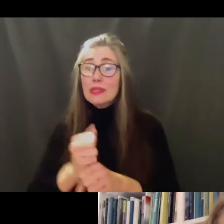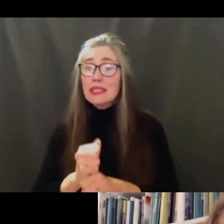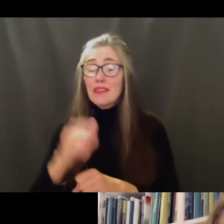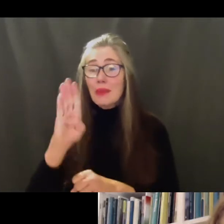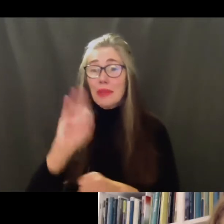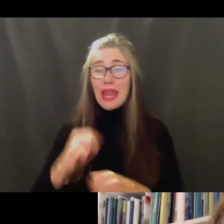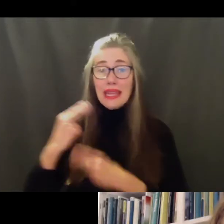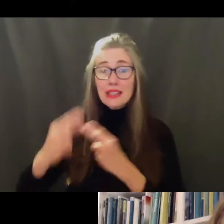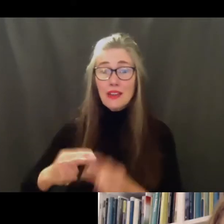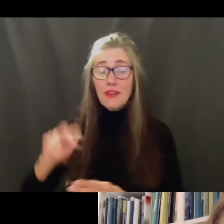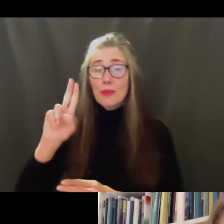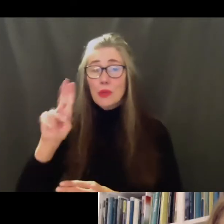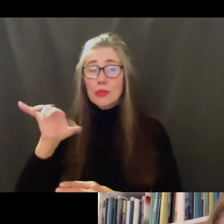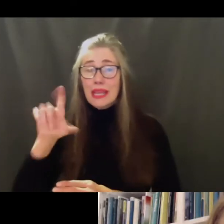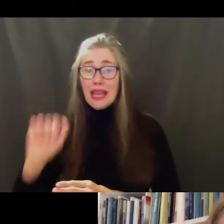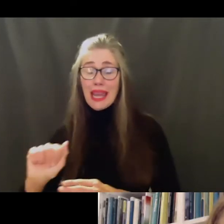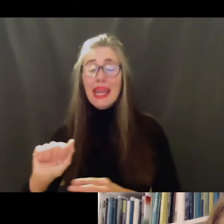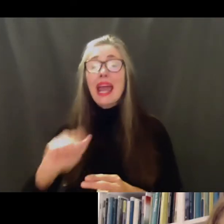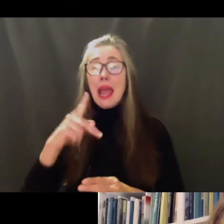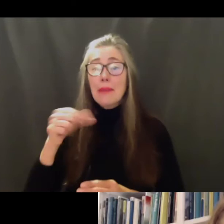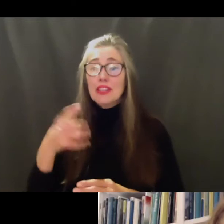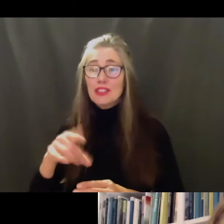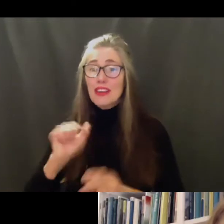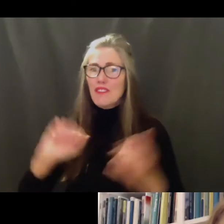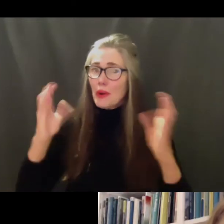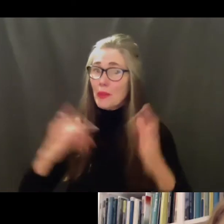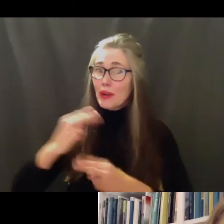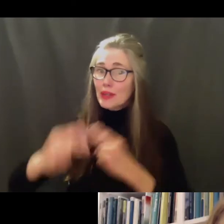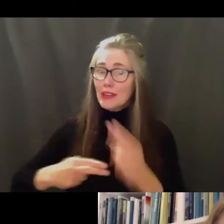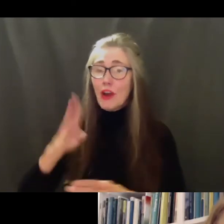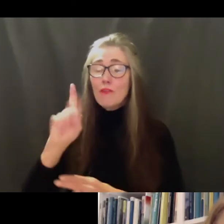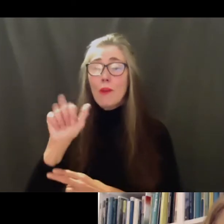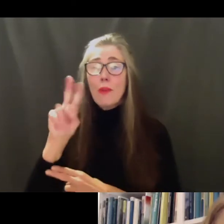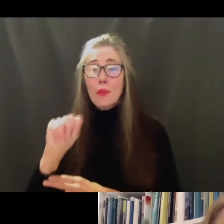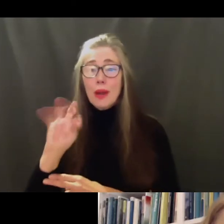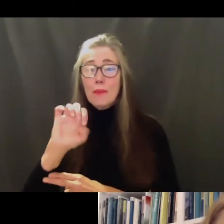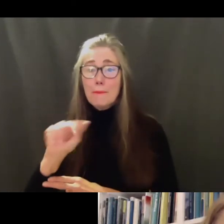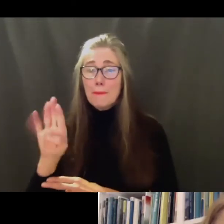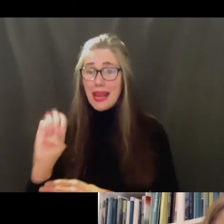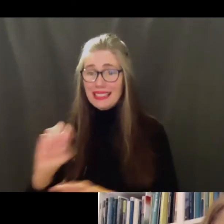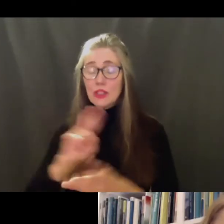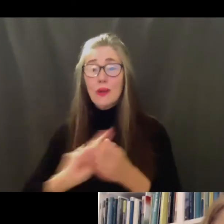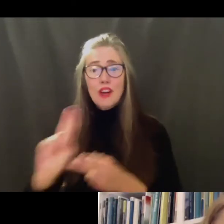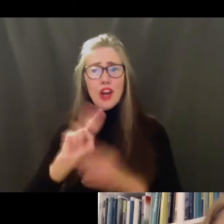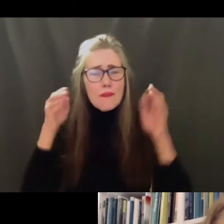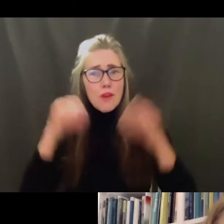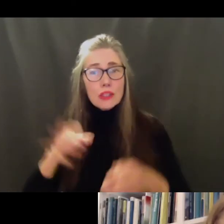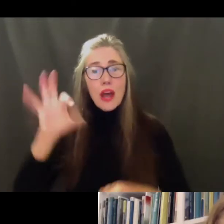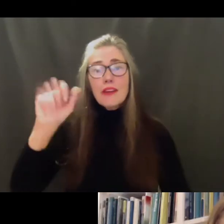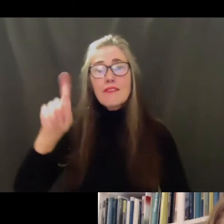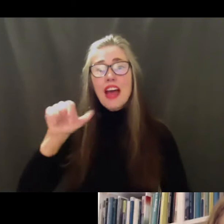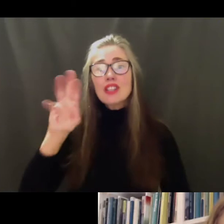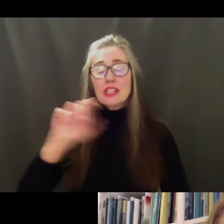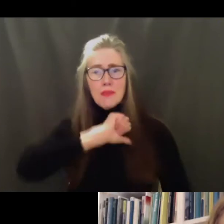her PhD in Comparative History from Brandeis University. Her research focuses on fascism,